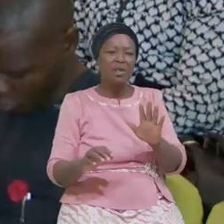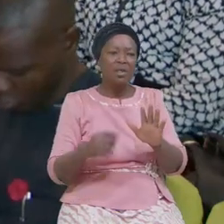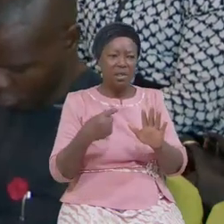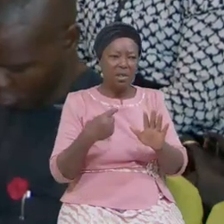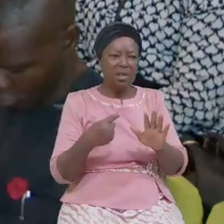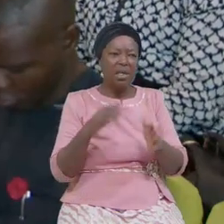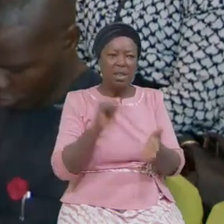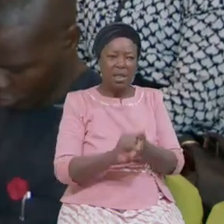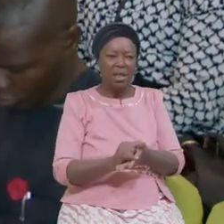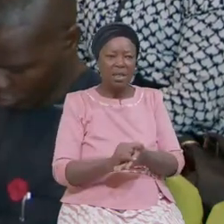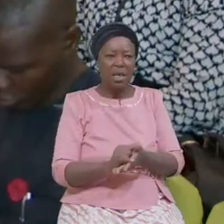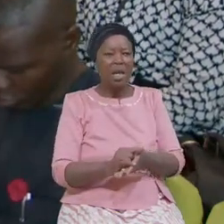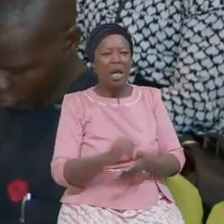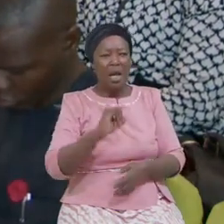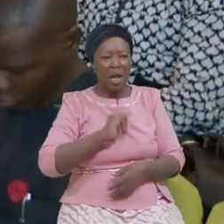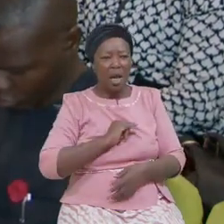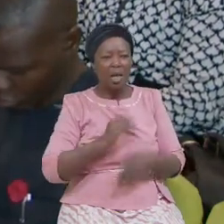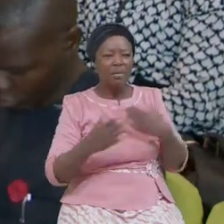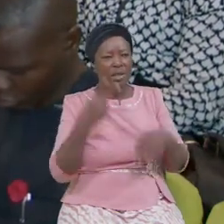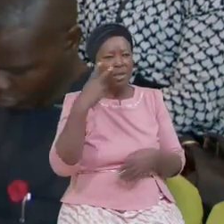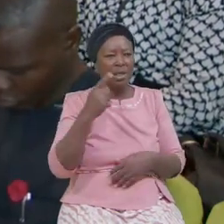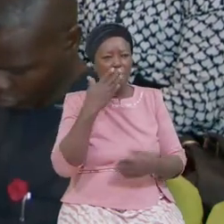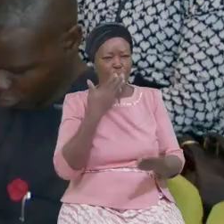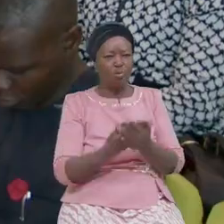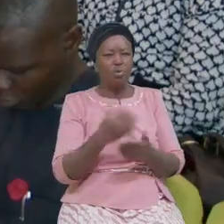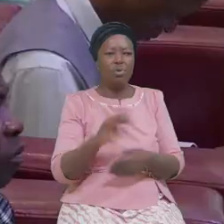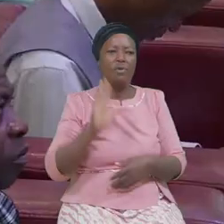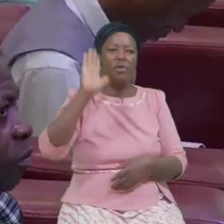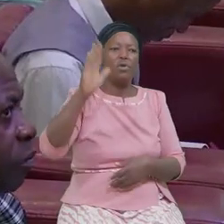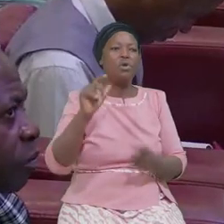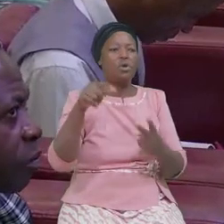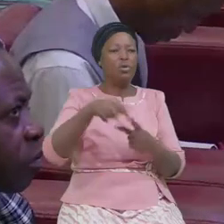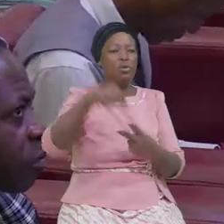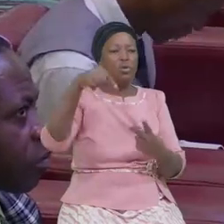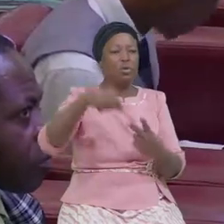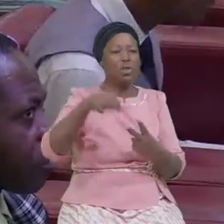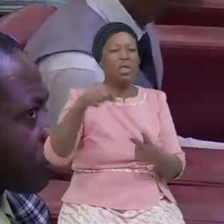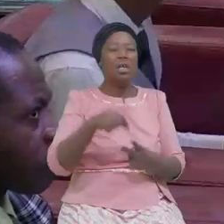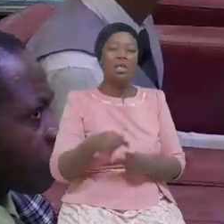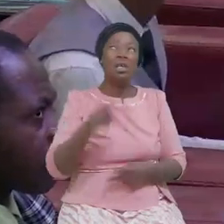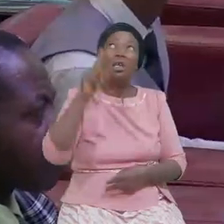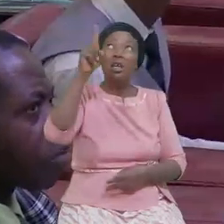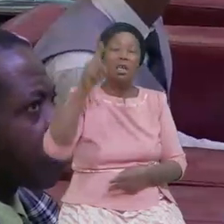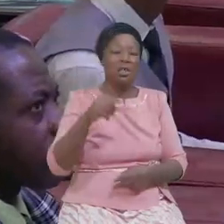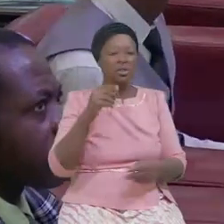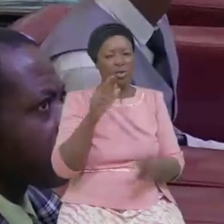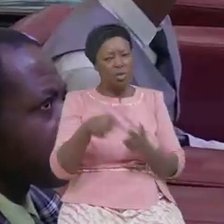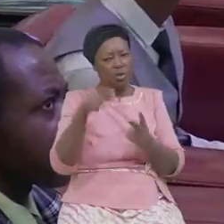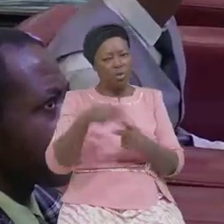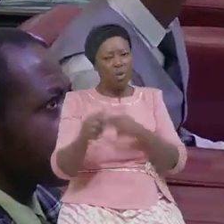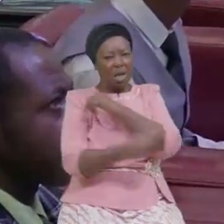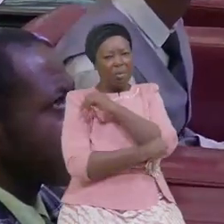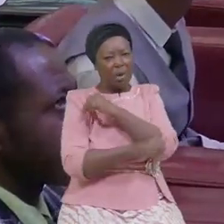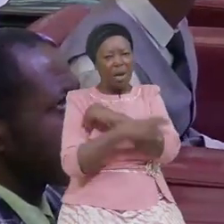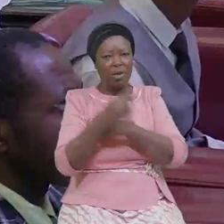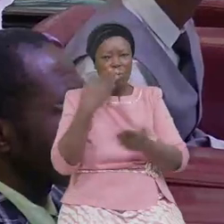that I may see the good of thy chosen. He chose Abraham, and the goodness